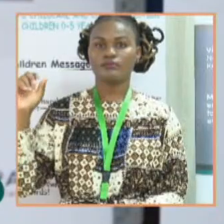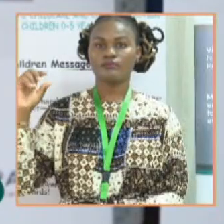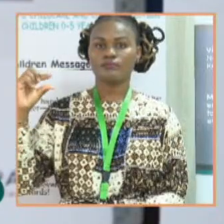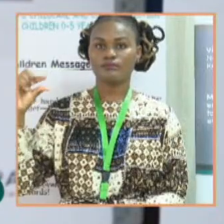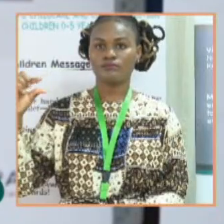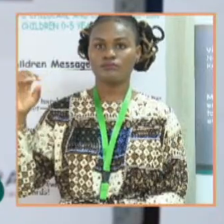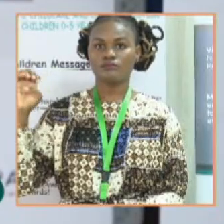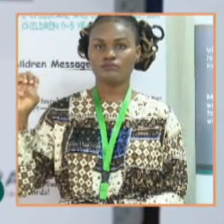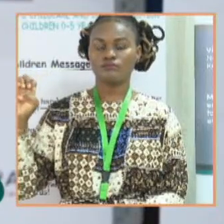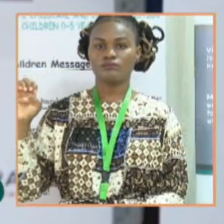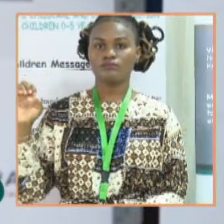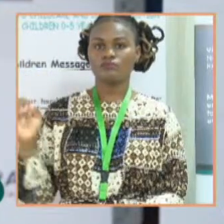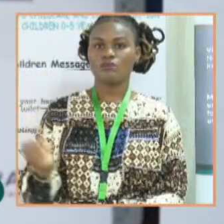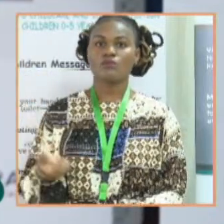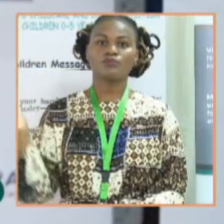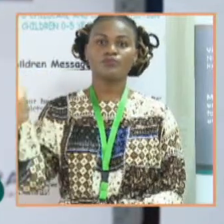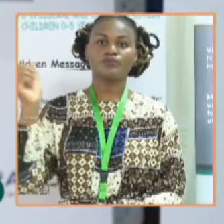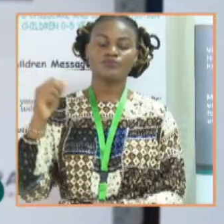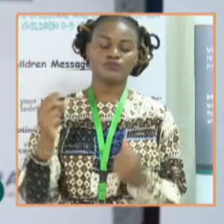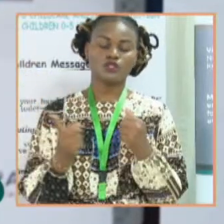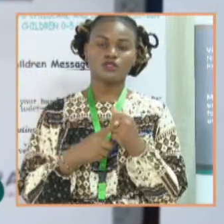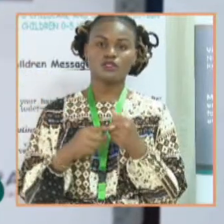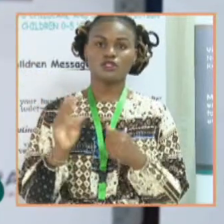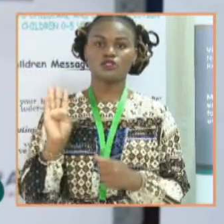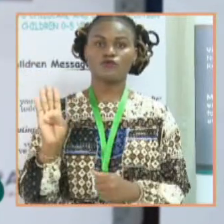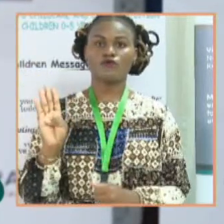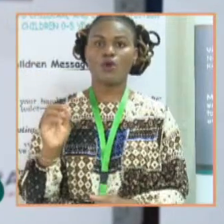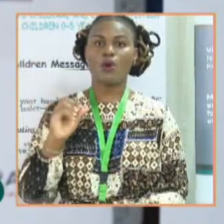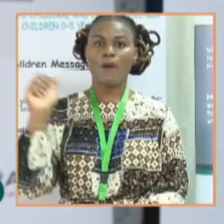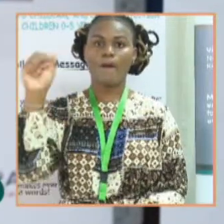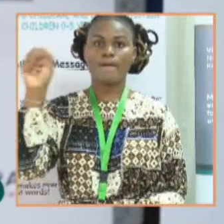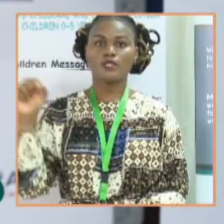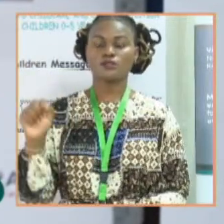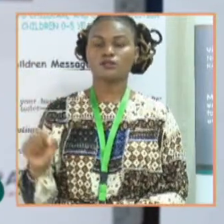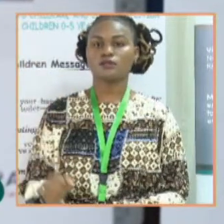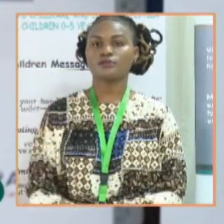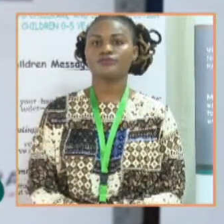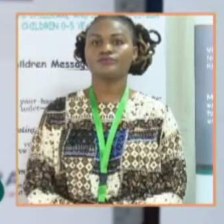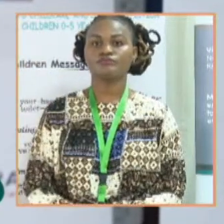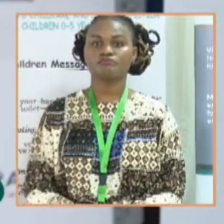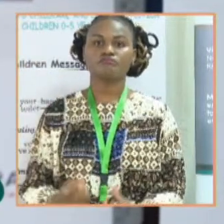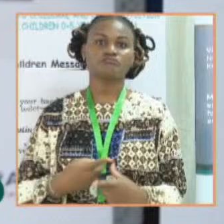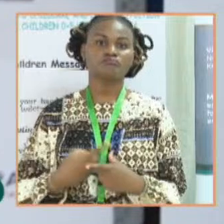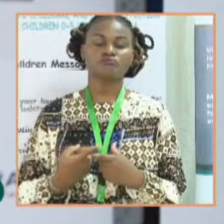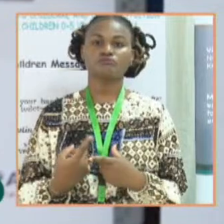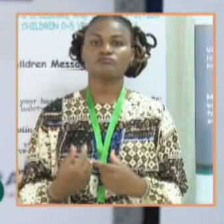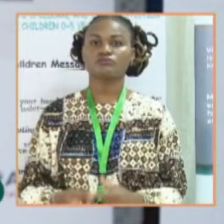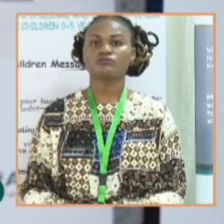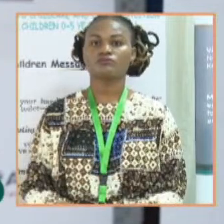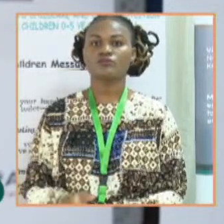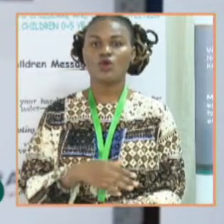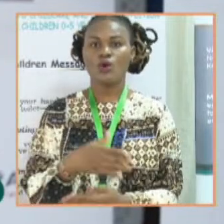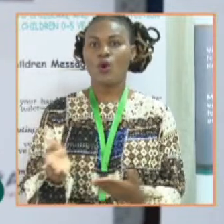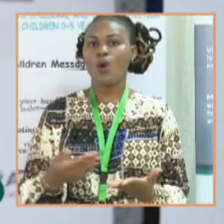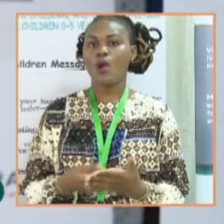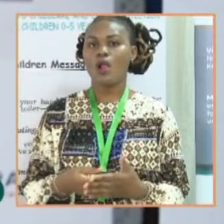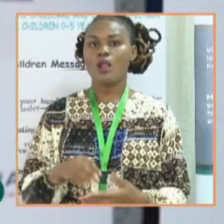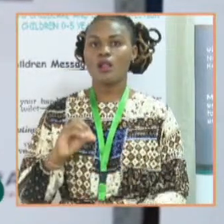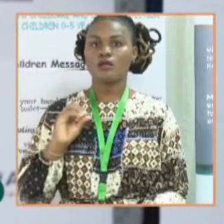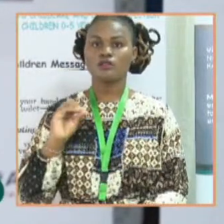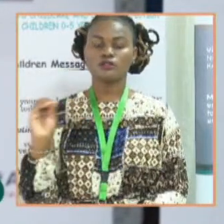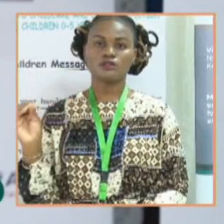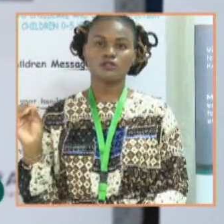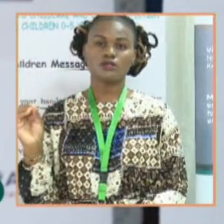64% out of the 20 to 25% which was allocated. So again, meaning that not all of this what was allocated is